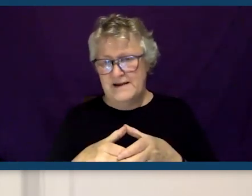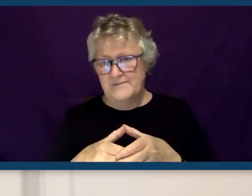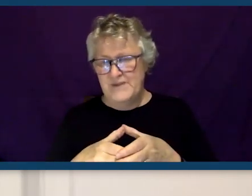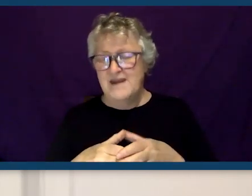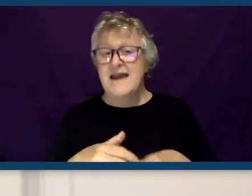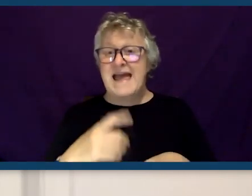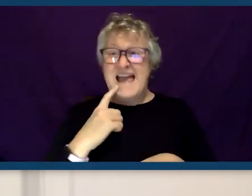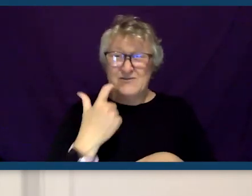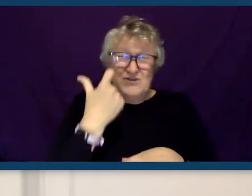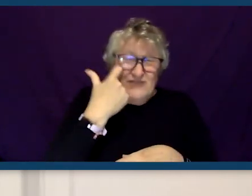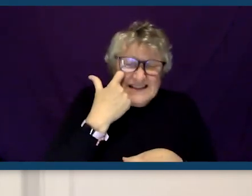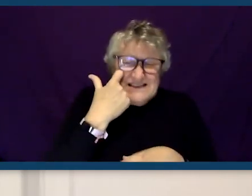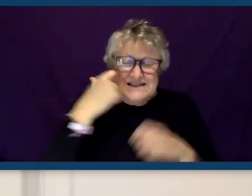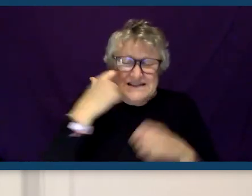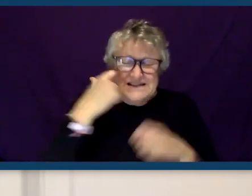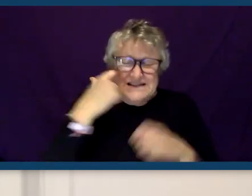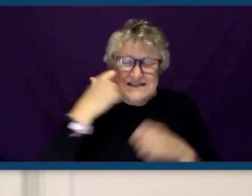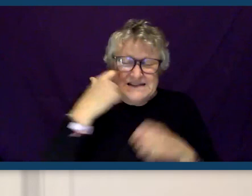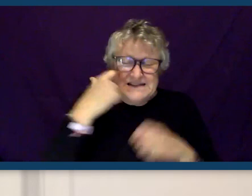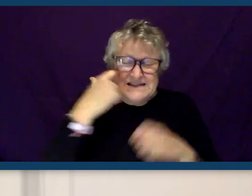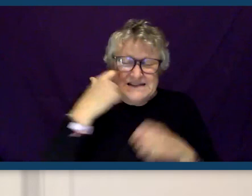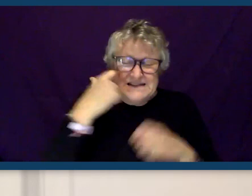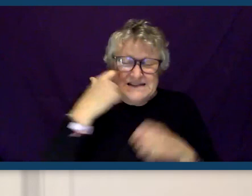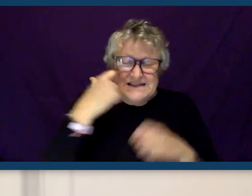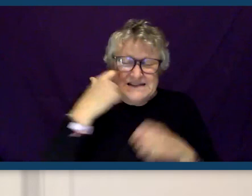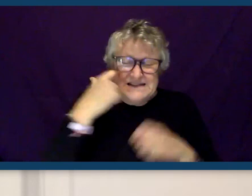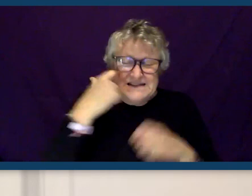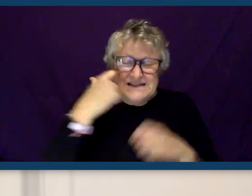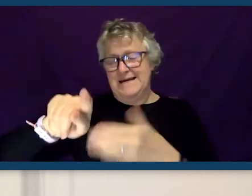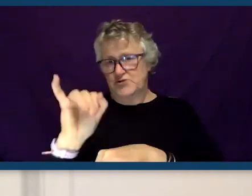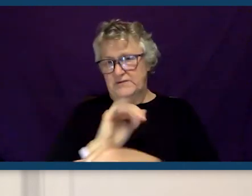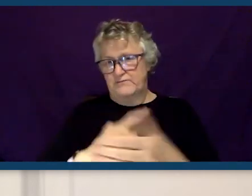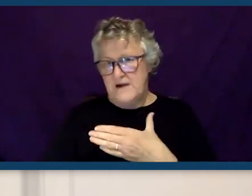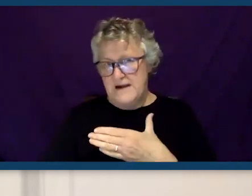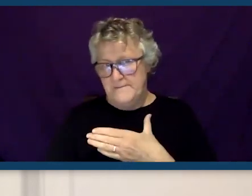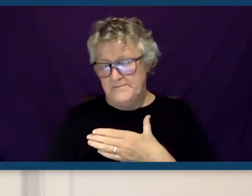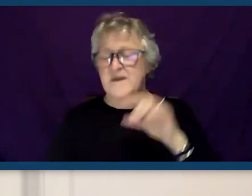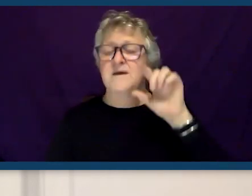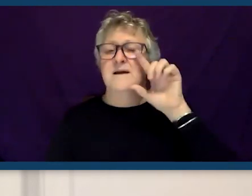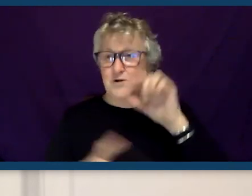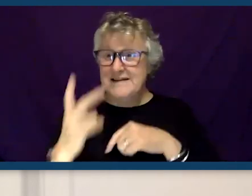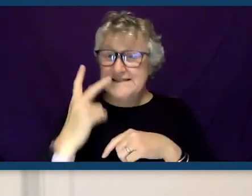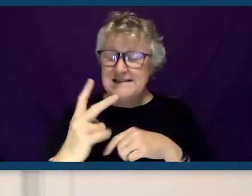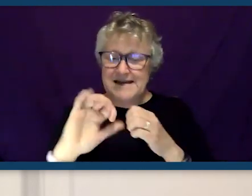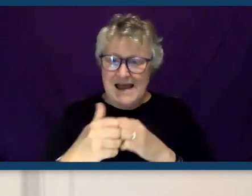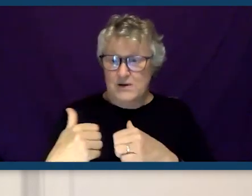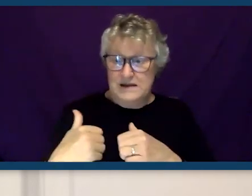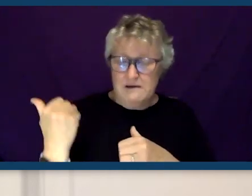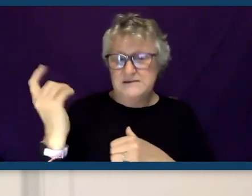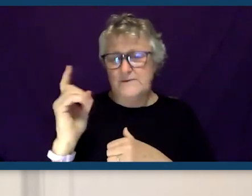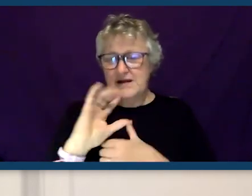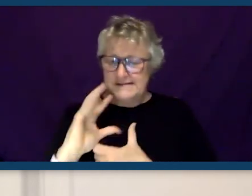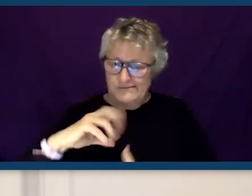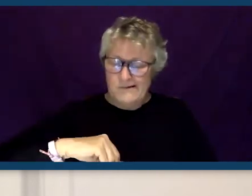of this program, we recently launched our paid internship program. In the chat, you'll find a link on how you can help young Democrats get involved. We have a goal of